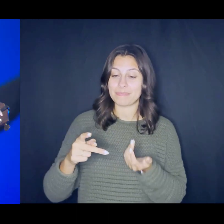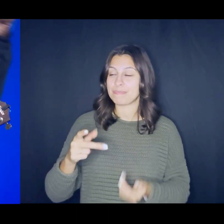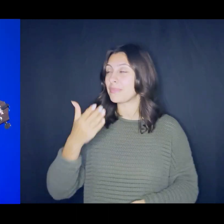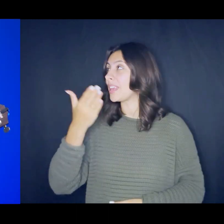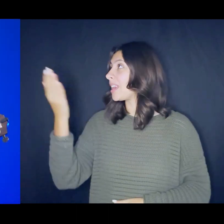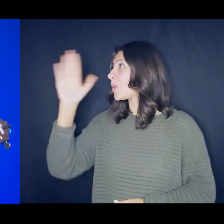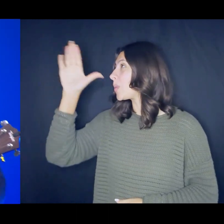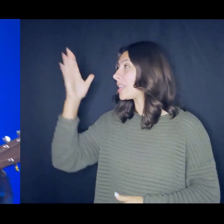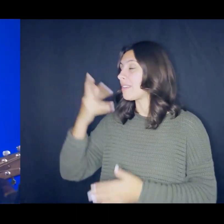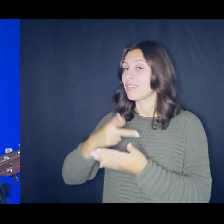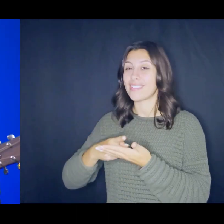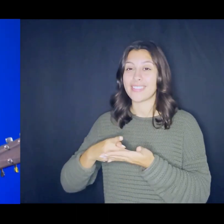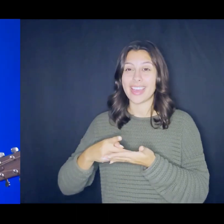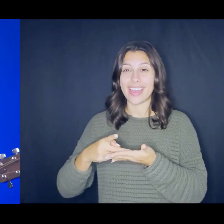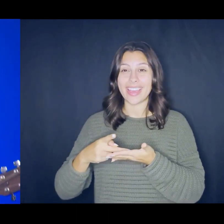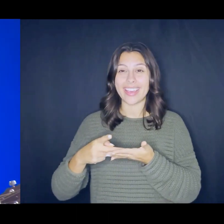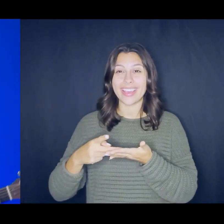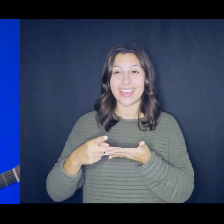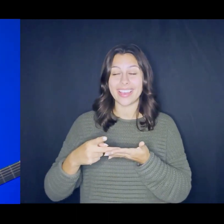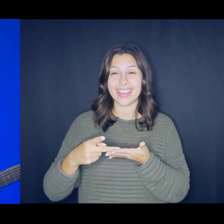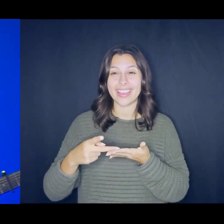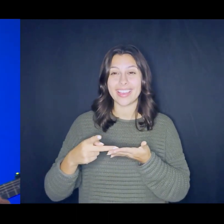Sing it real loud. He